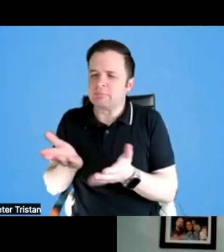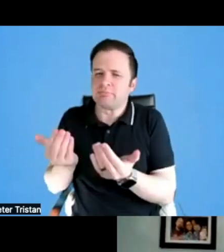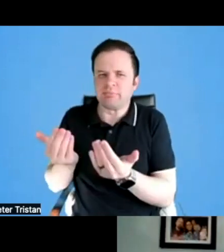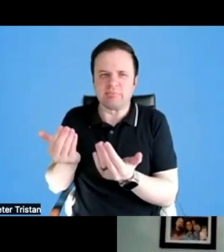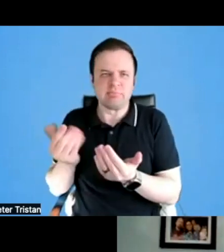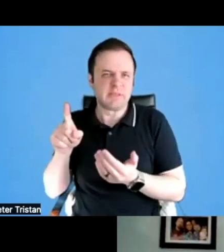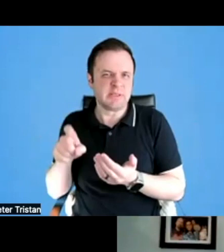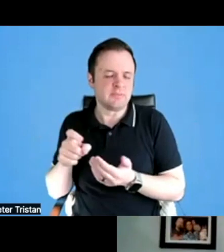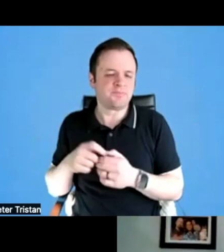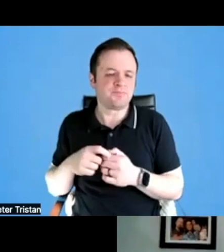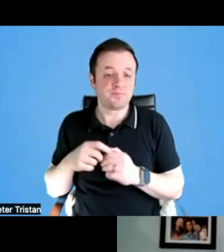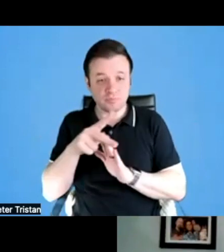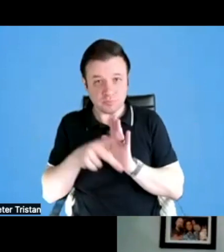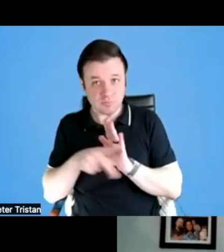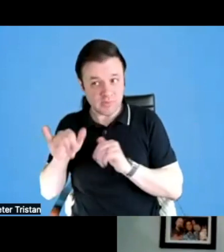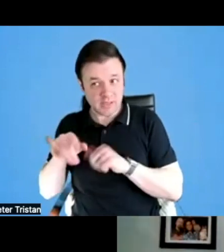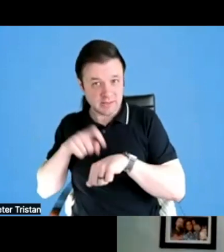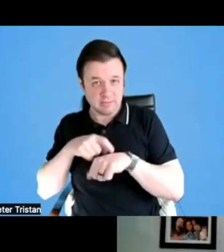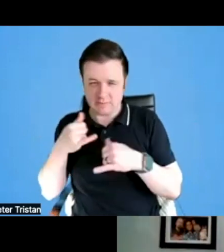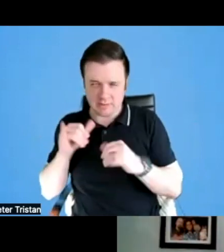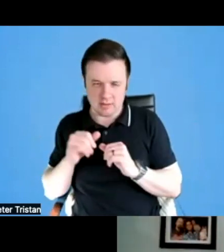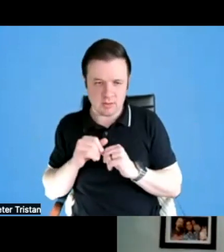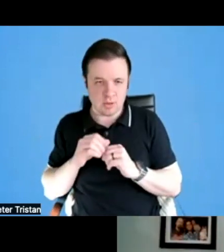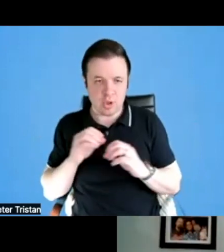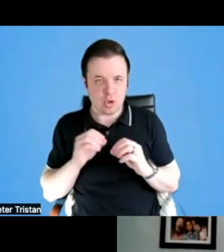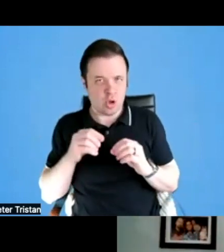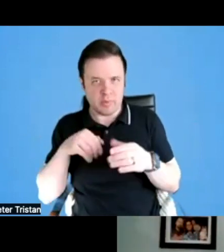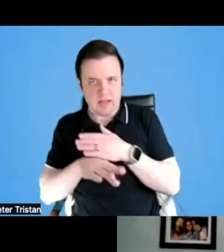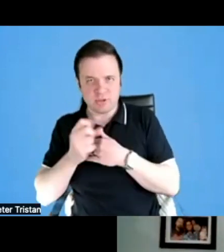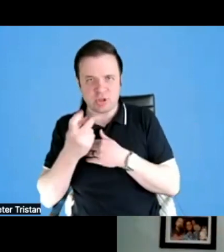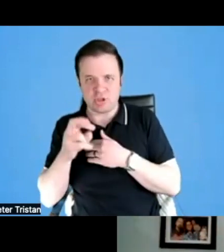the time still is that, nobody comes into the shelter, period.